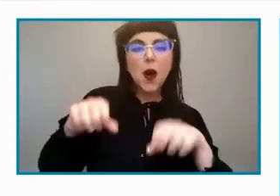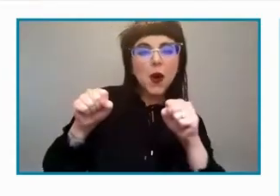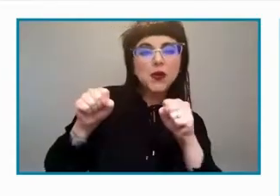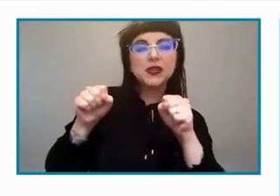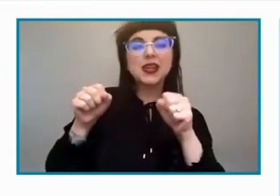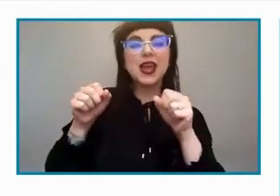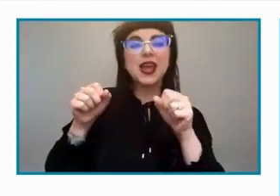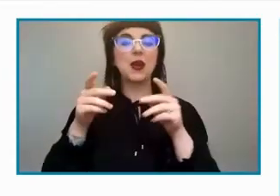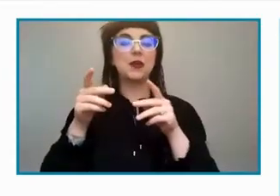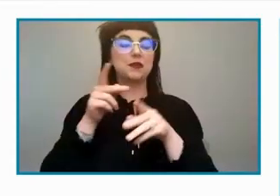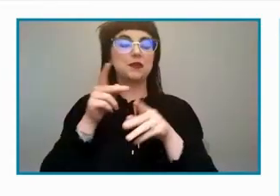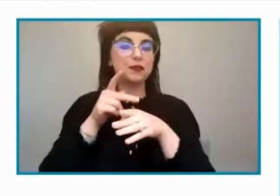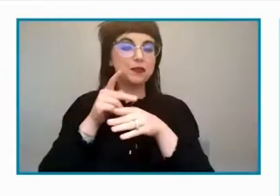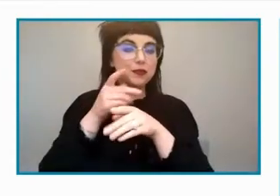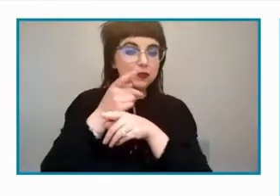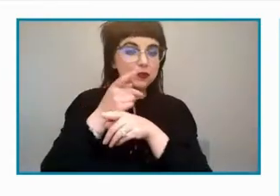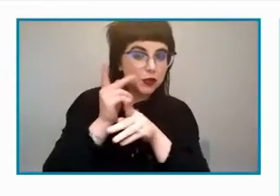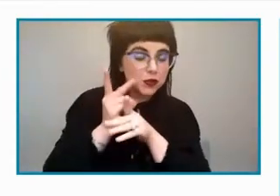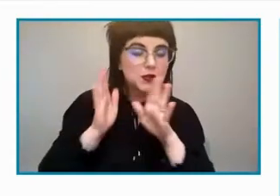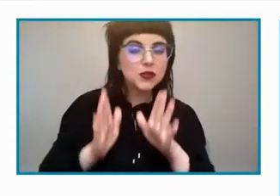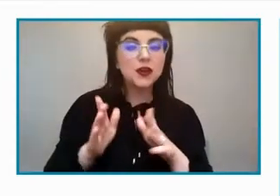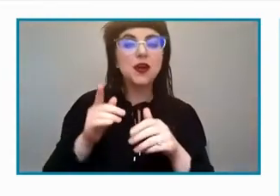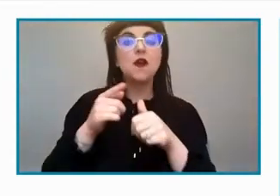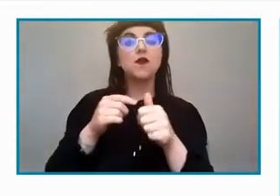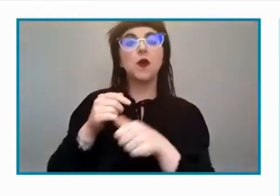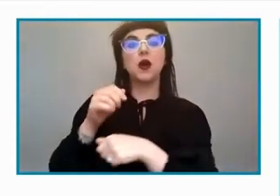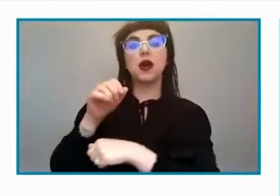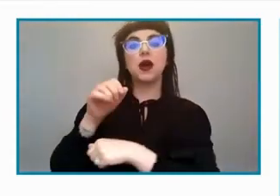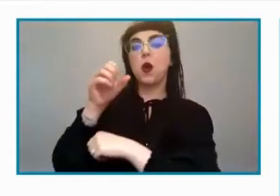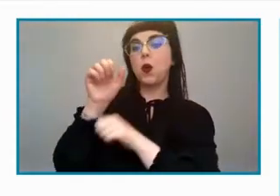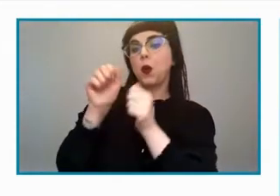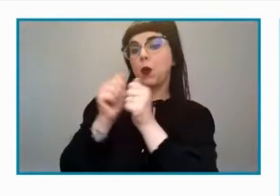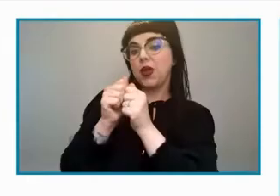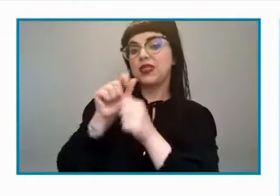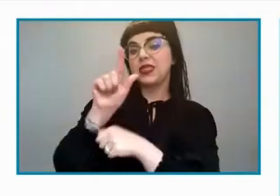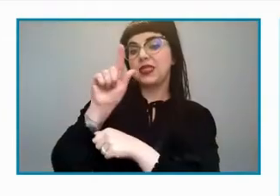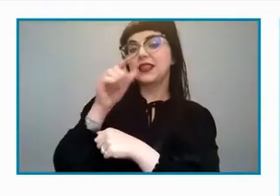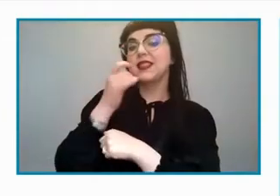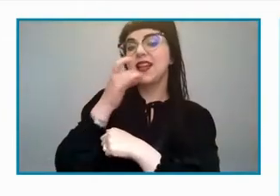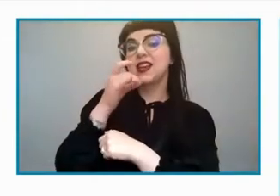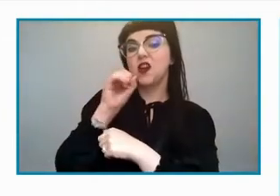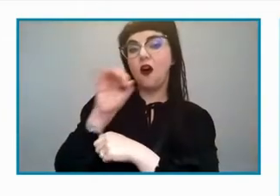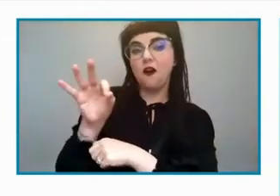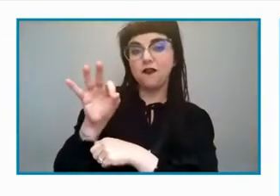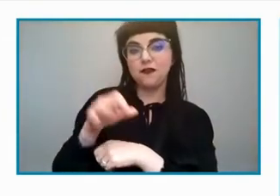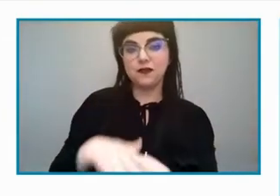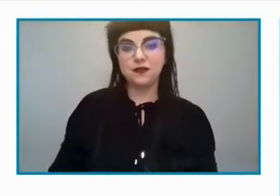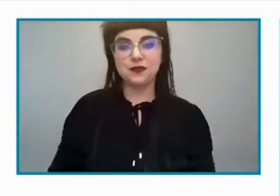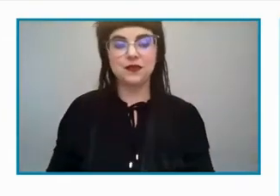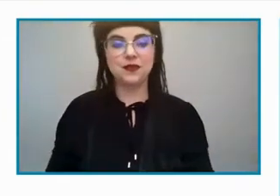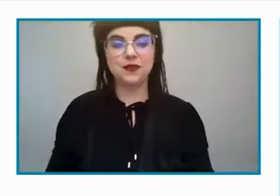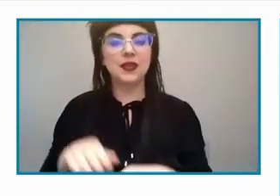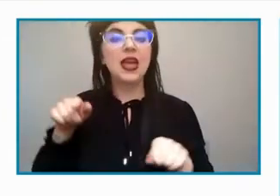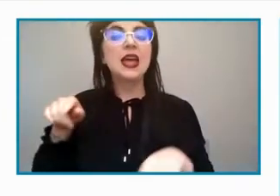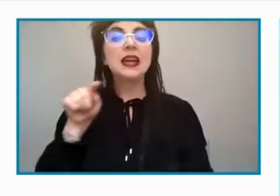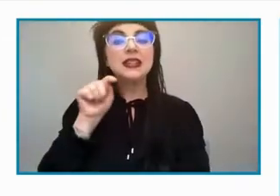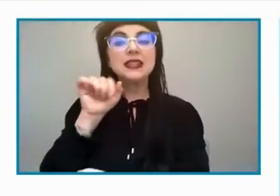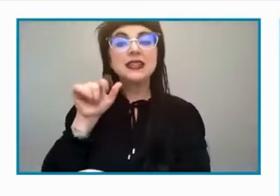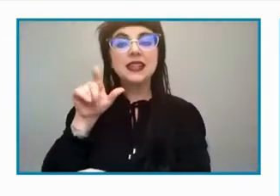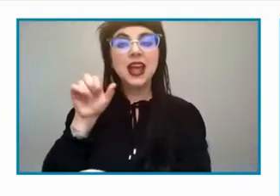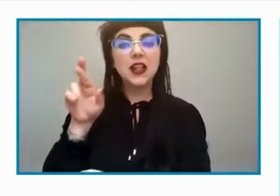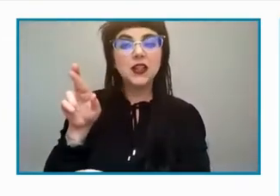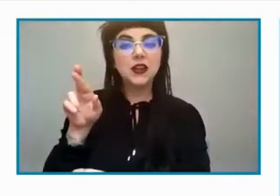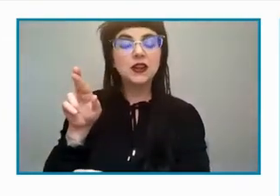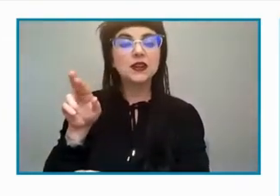Lights Off. And finally, we have Taylor Funderburk, Board Chair of So Say We All, and Research and